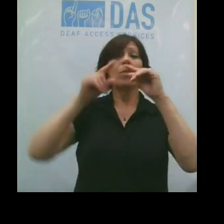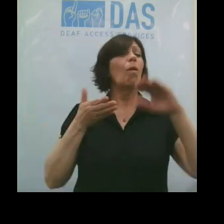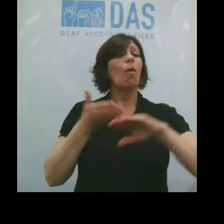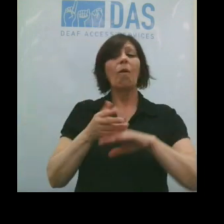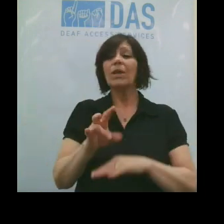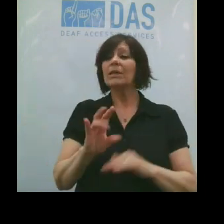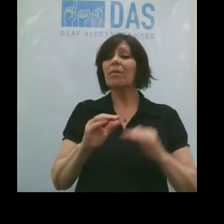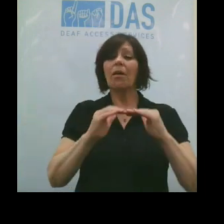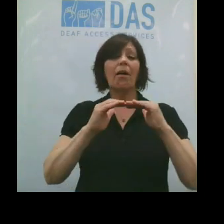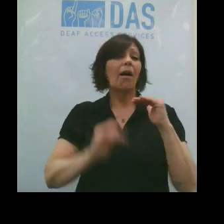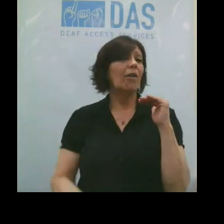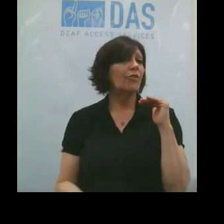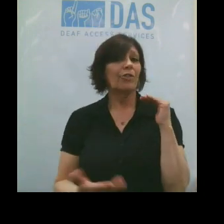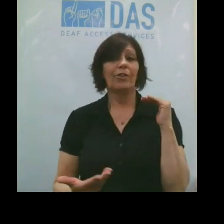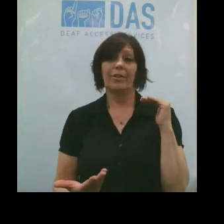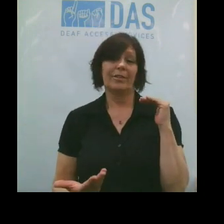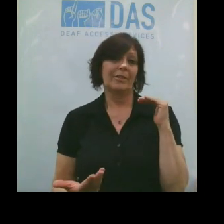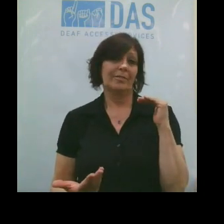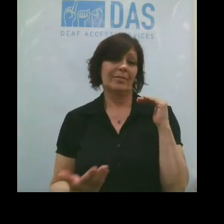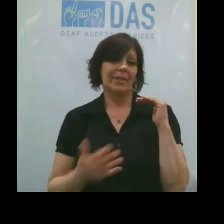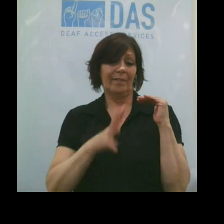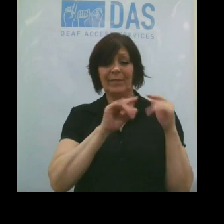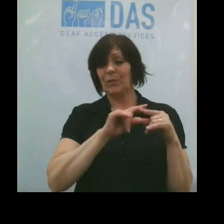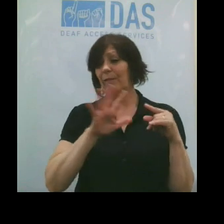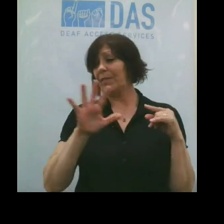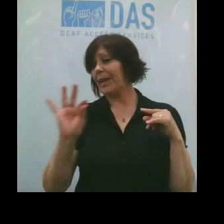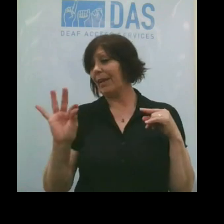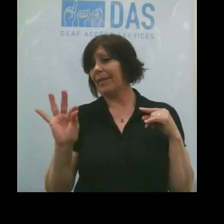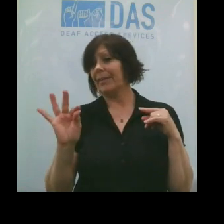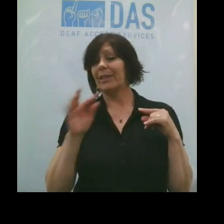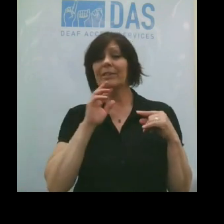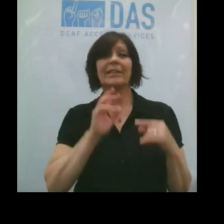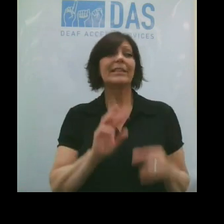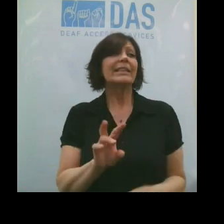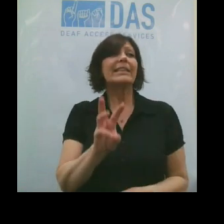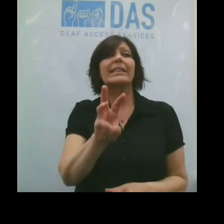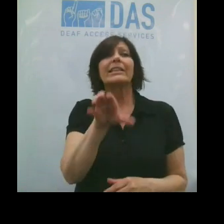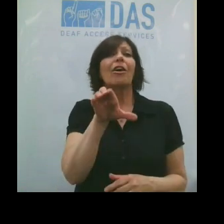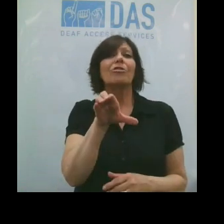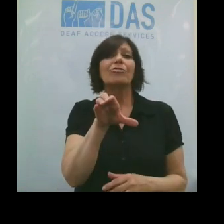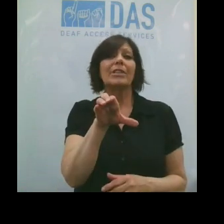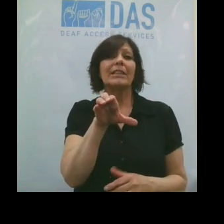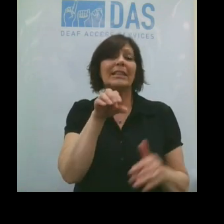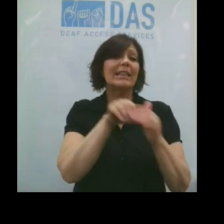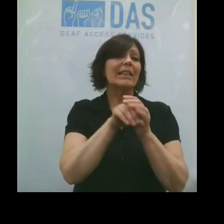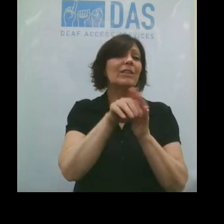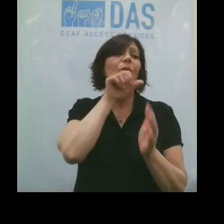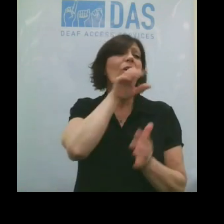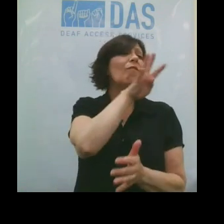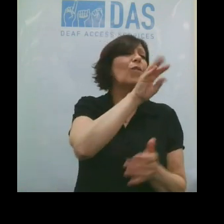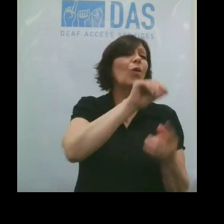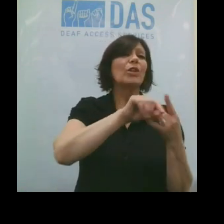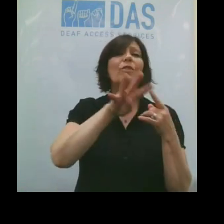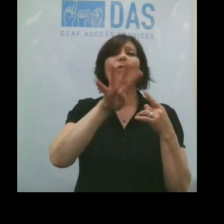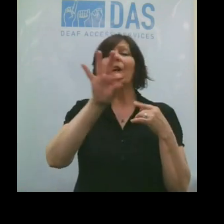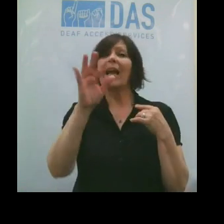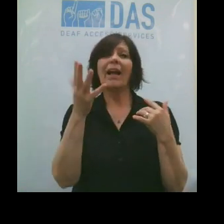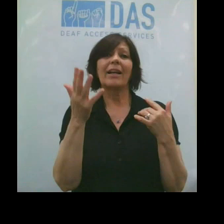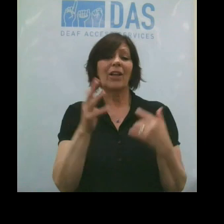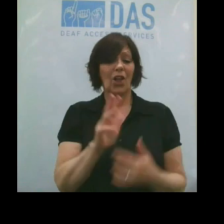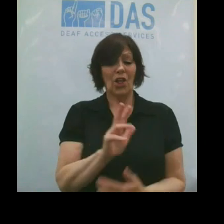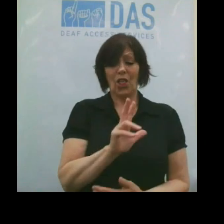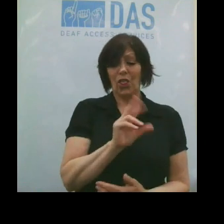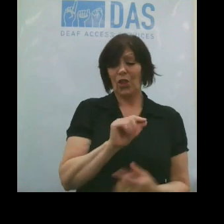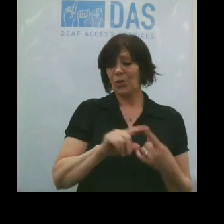700 as well in the 50 to 59 category, and there's nearly 600 cases in the 40 to 49 category. 30